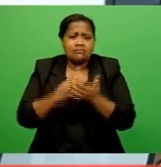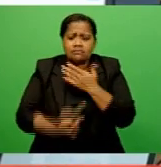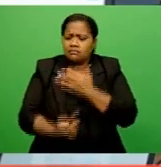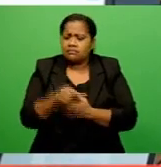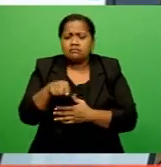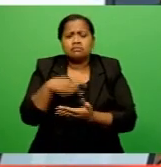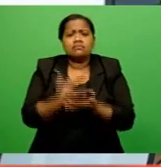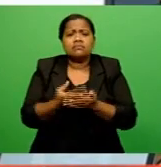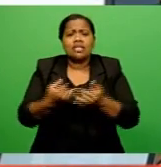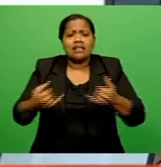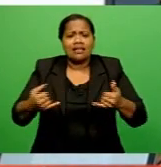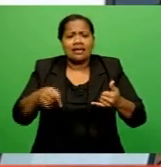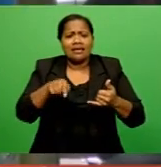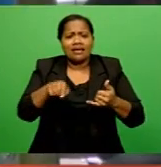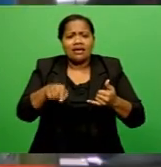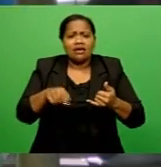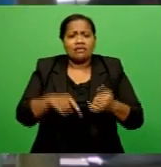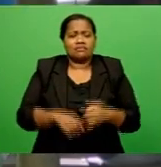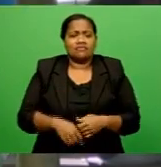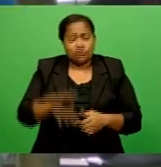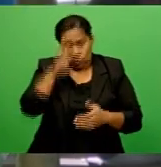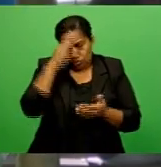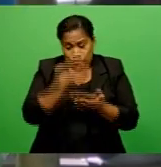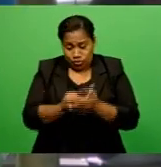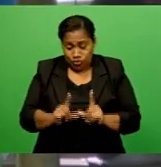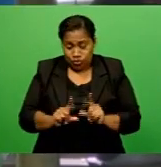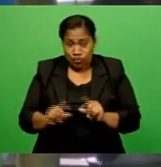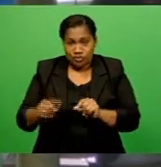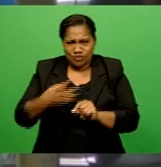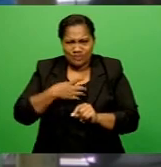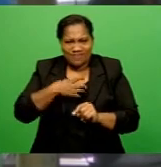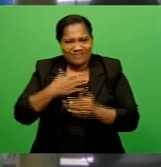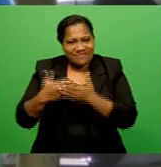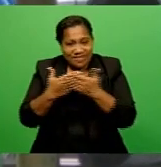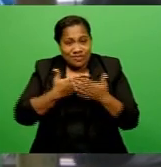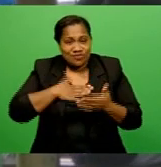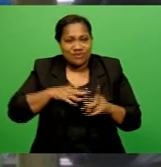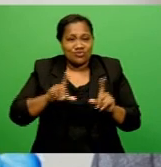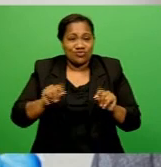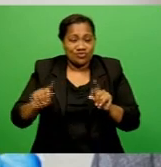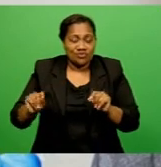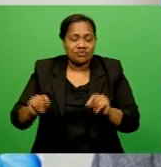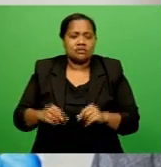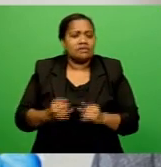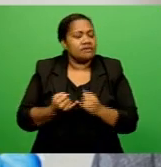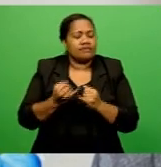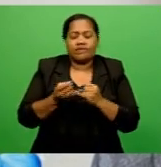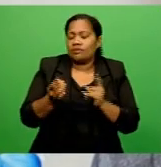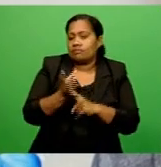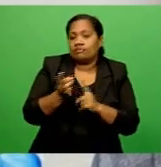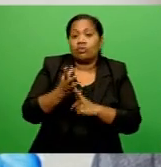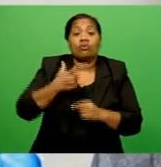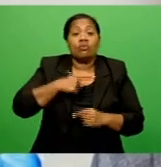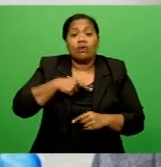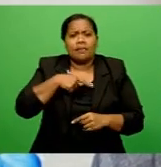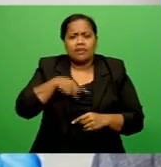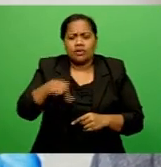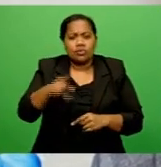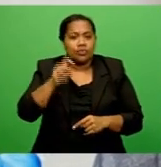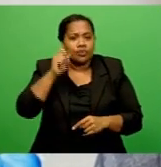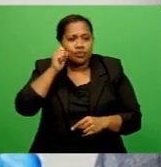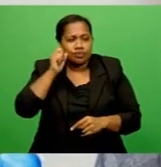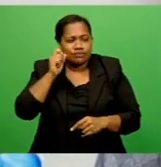platform, a one-stop shop for students doing further studies. So it's very important because you will determine if